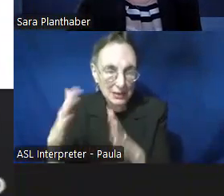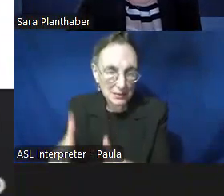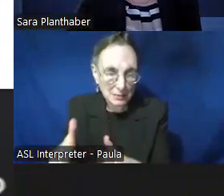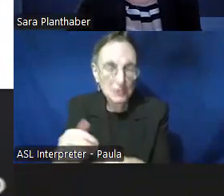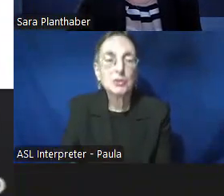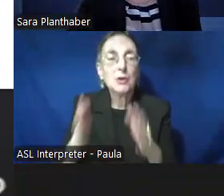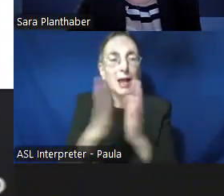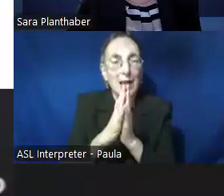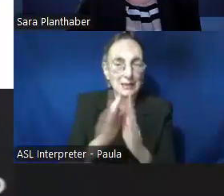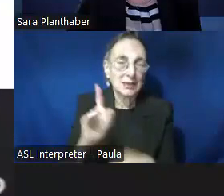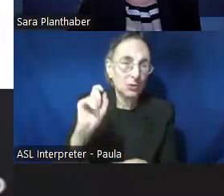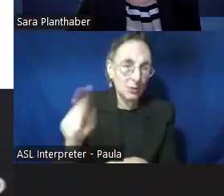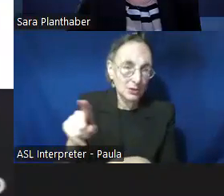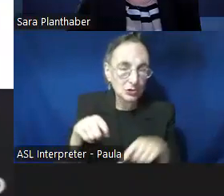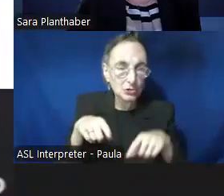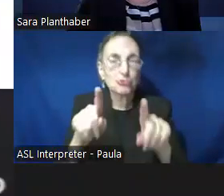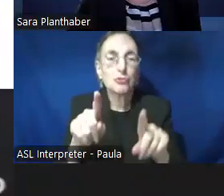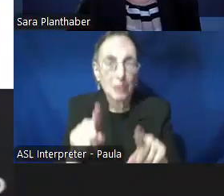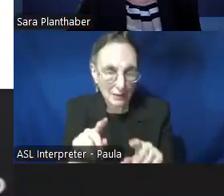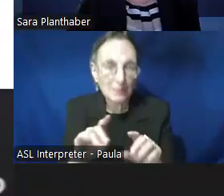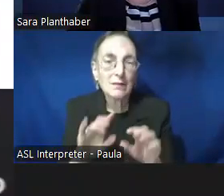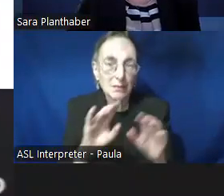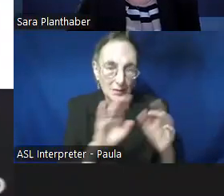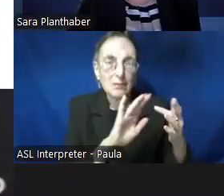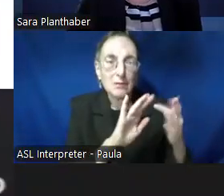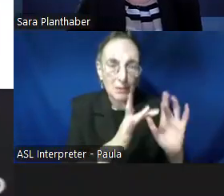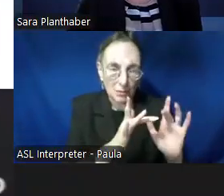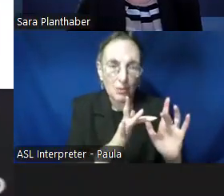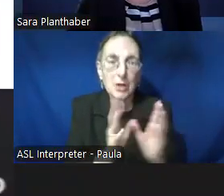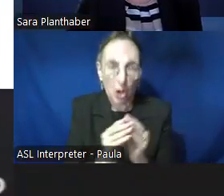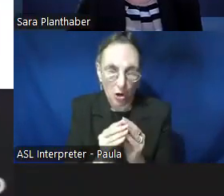point during the webinar, please use the Q&A section,